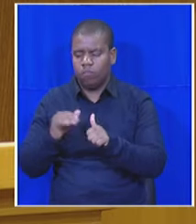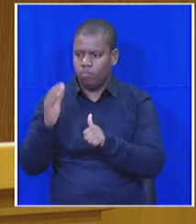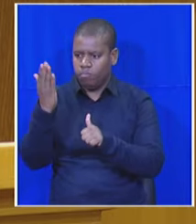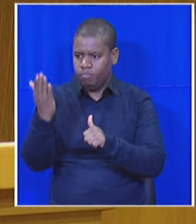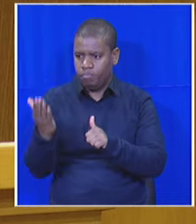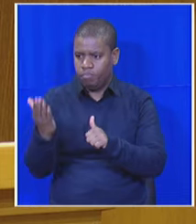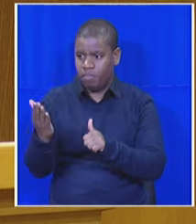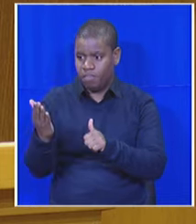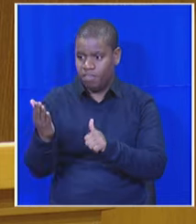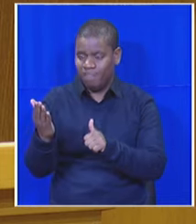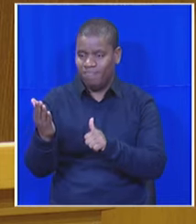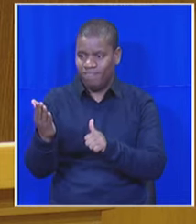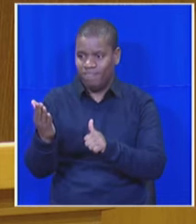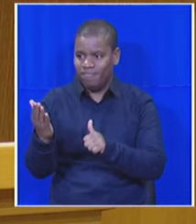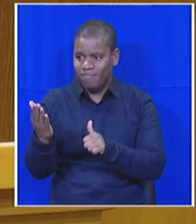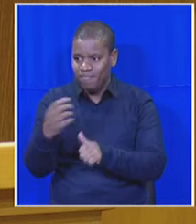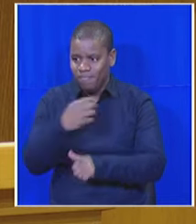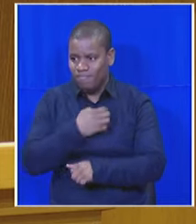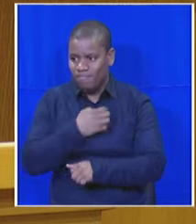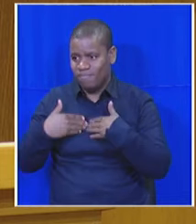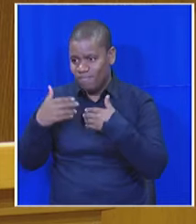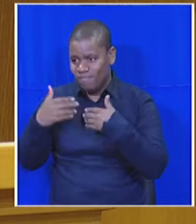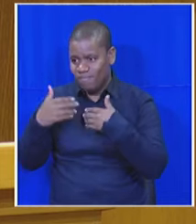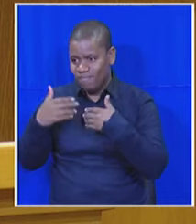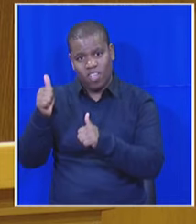Health for a job well done.